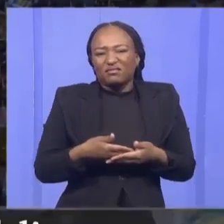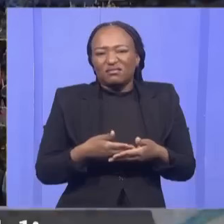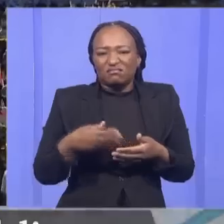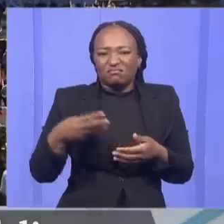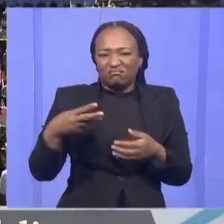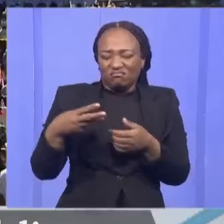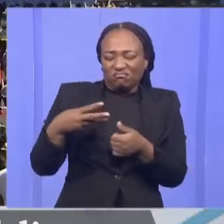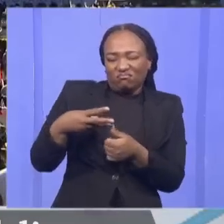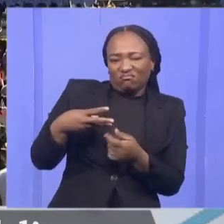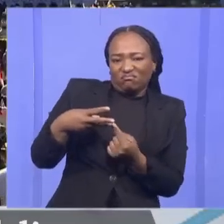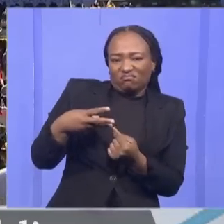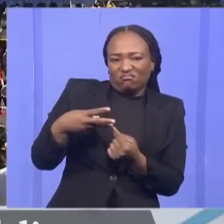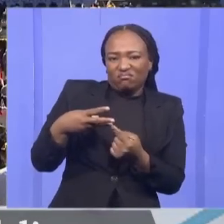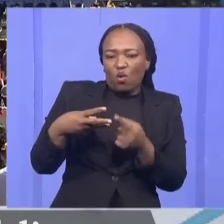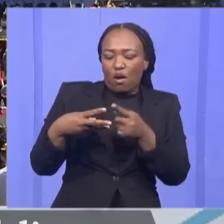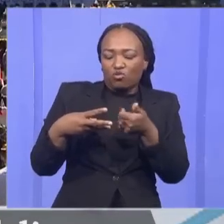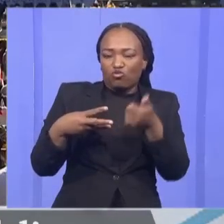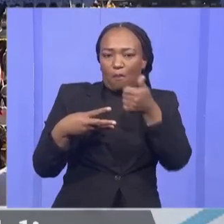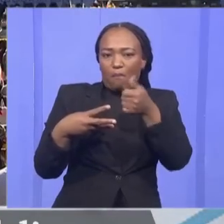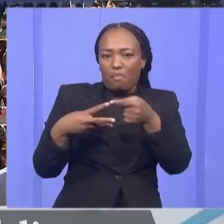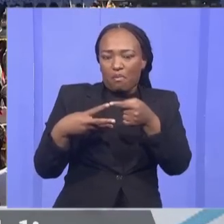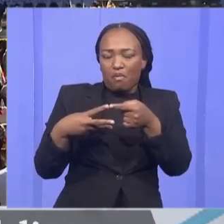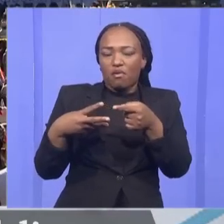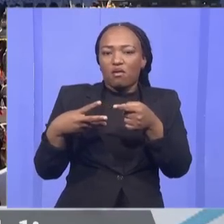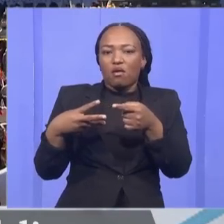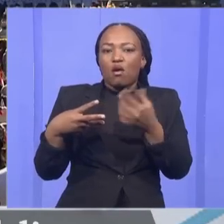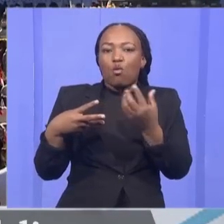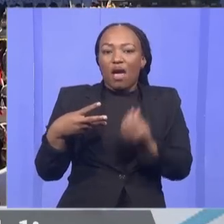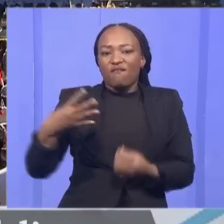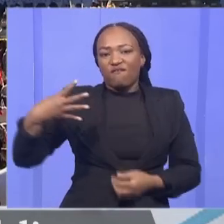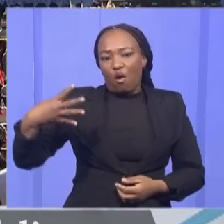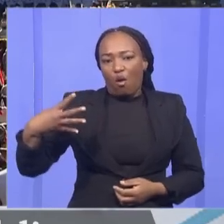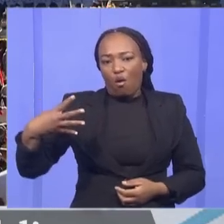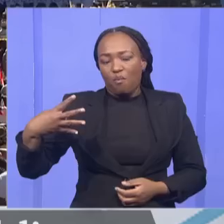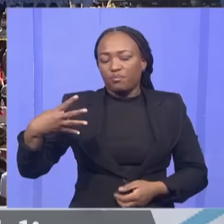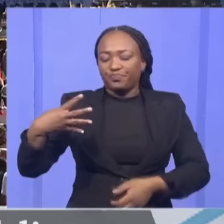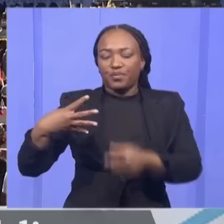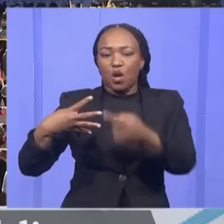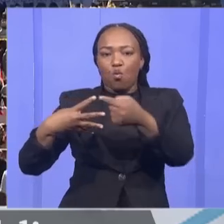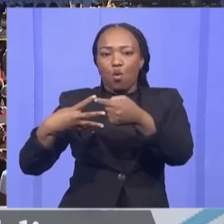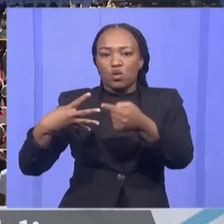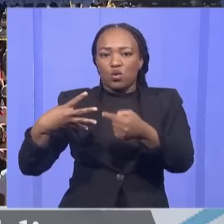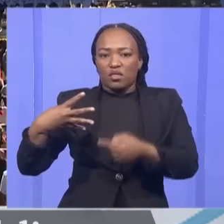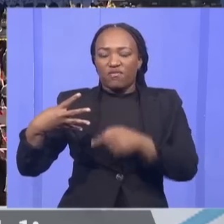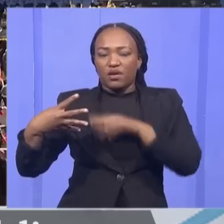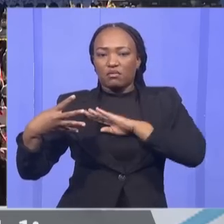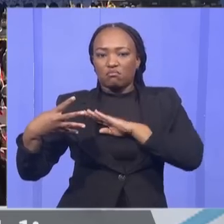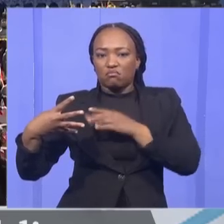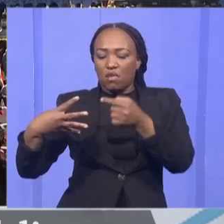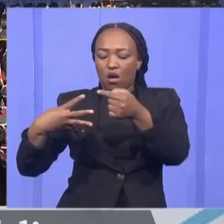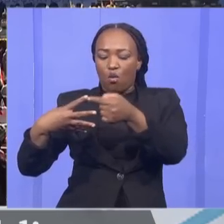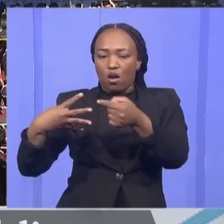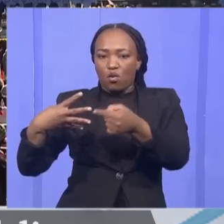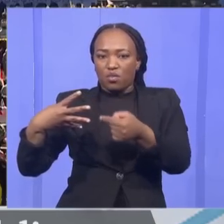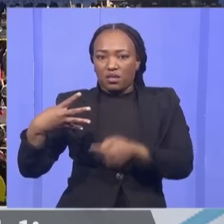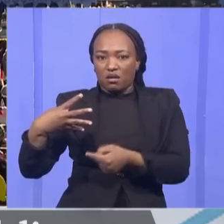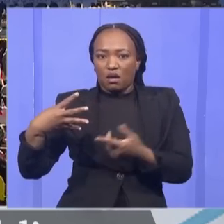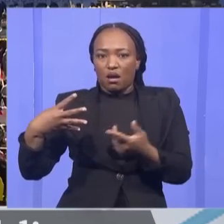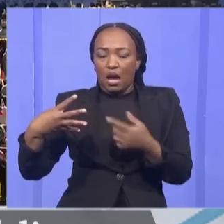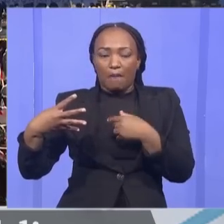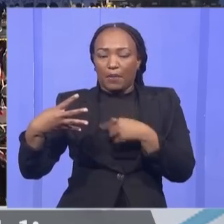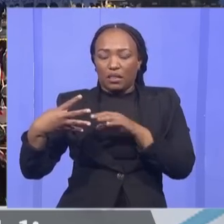within the SANDF, because SANDF is formed by 4 arms of services. Right. Yeah. All right. That I No, suppose. I just had it the other